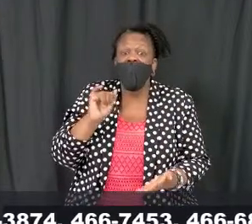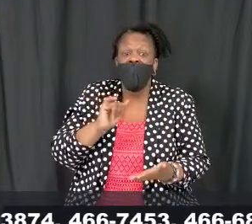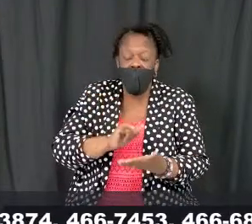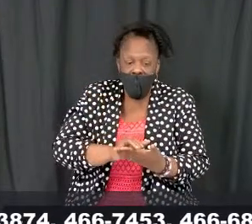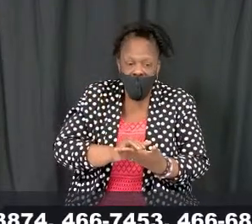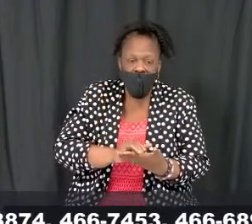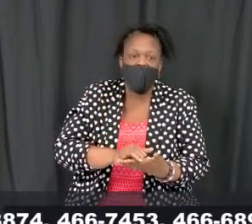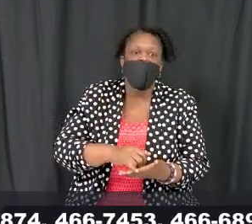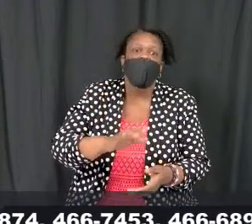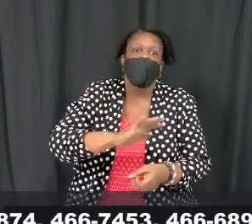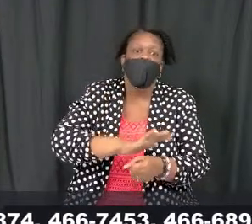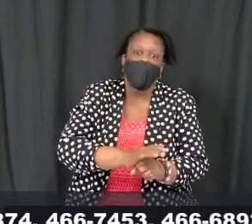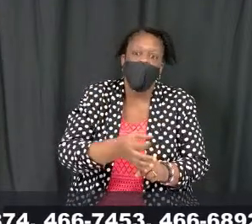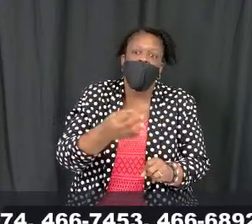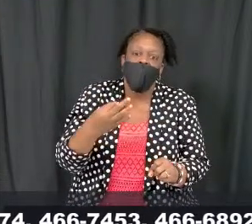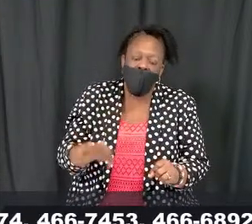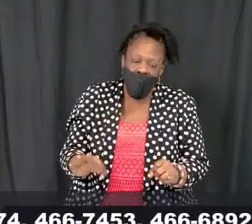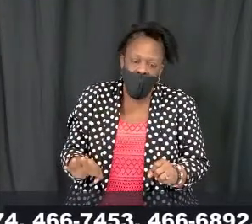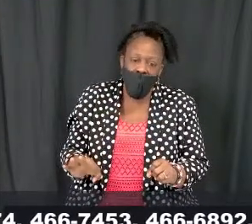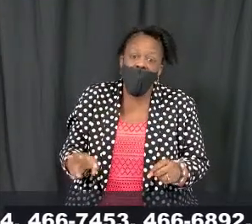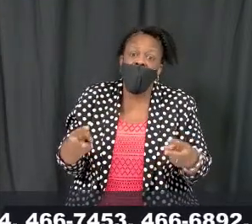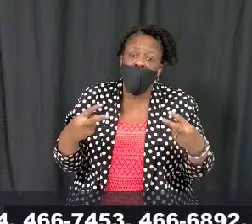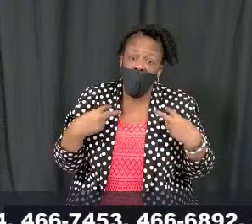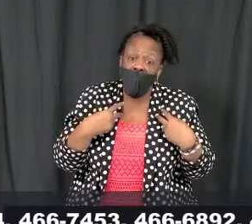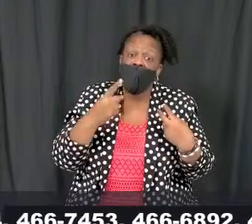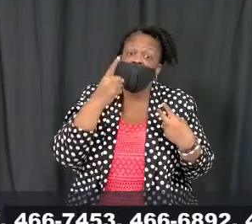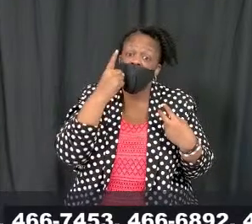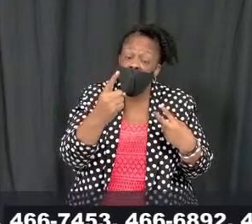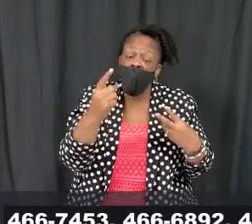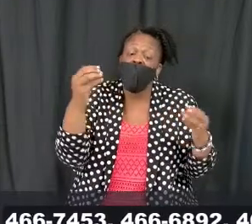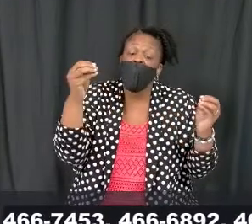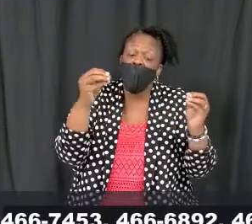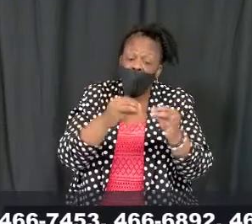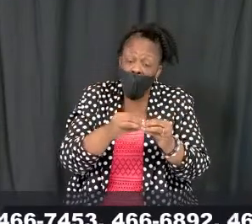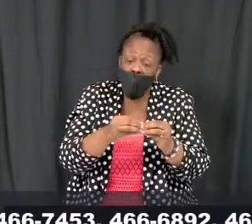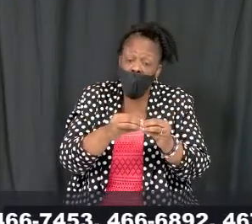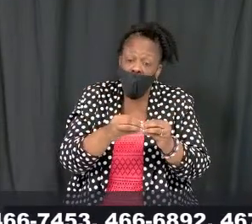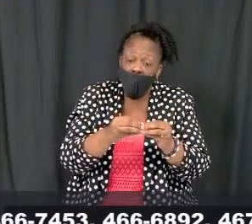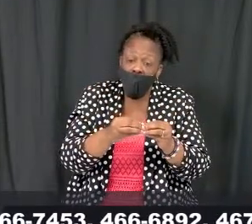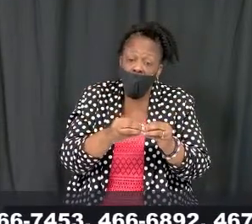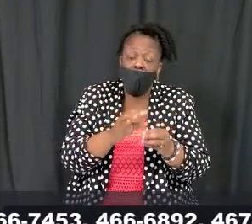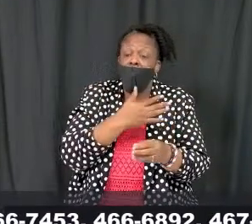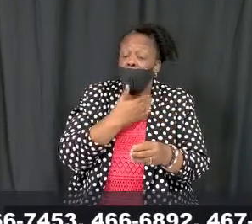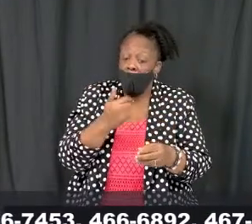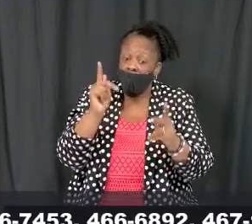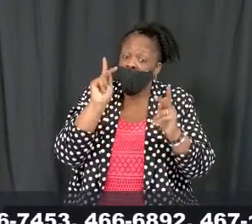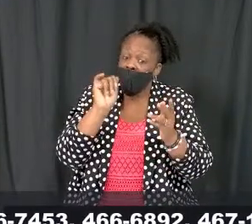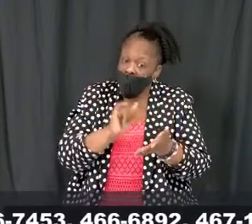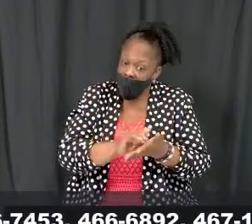is back. You heard that we had a positive case who had no history of travel.